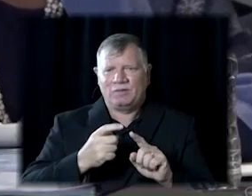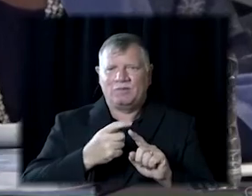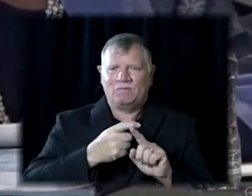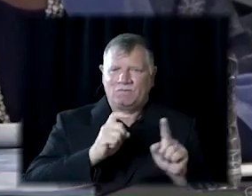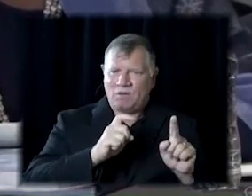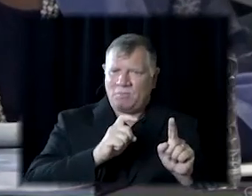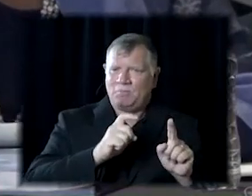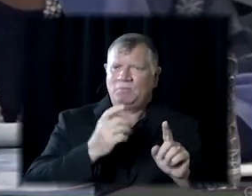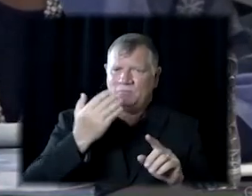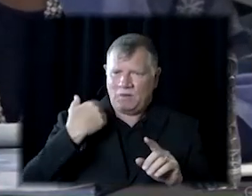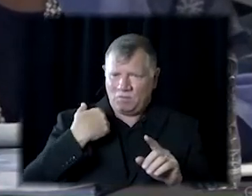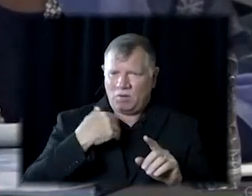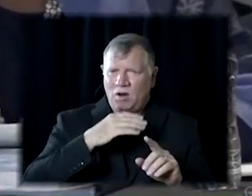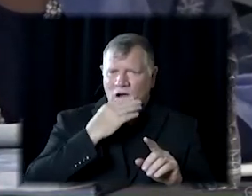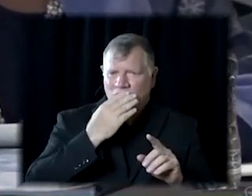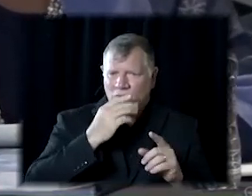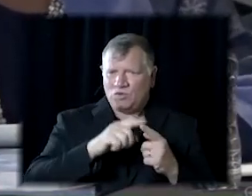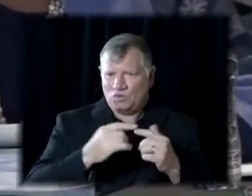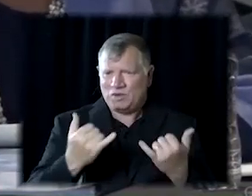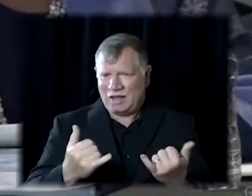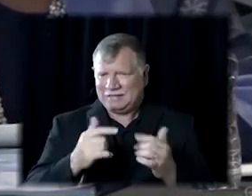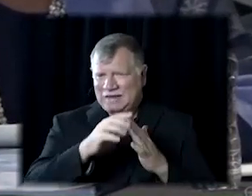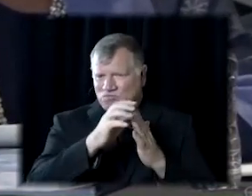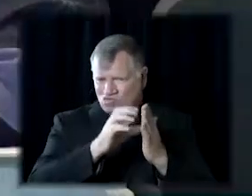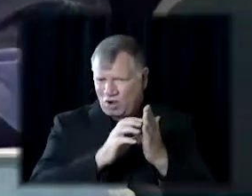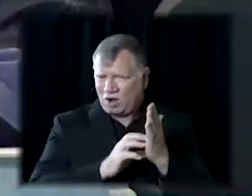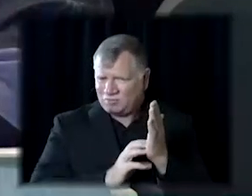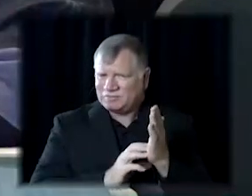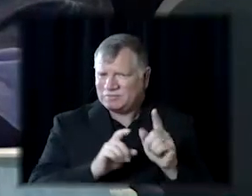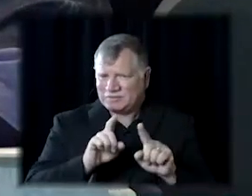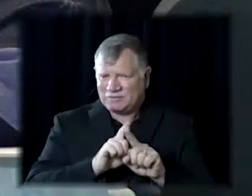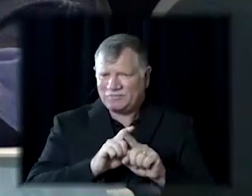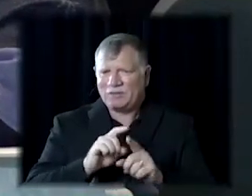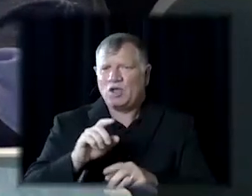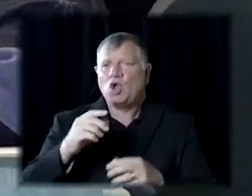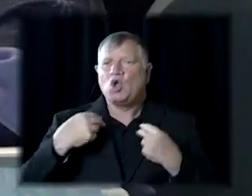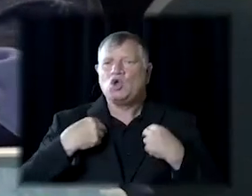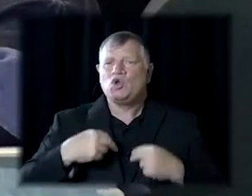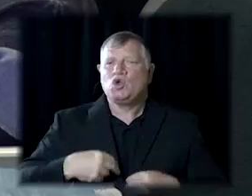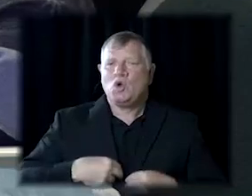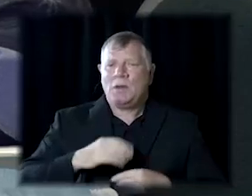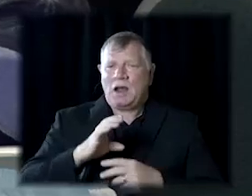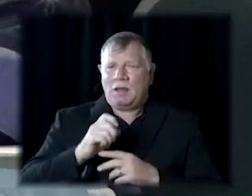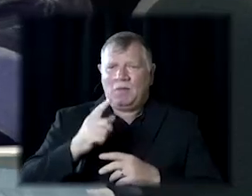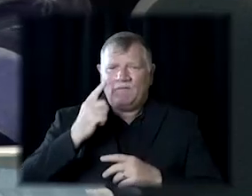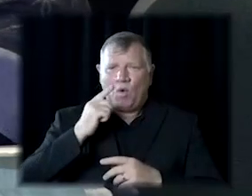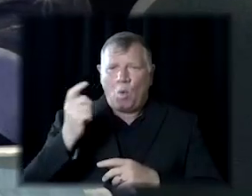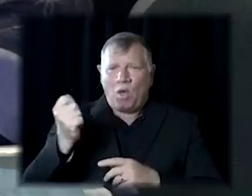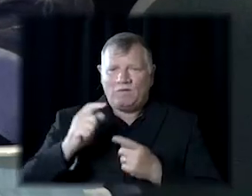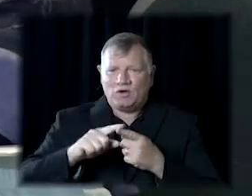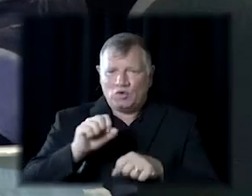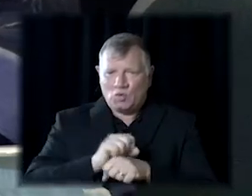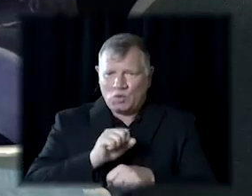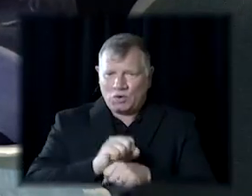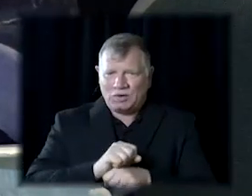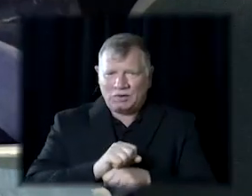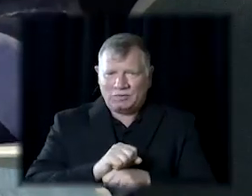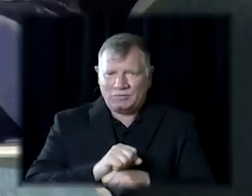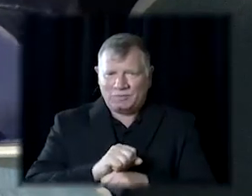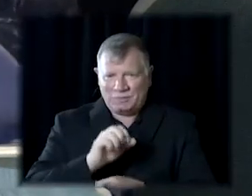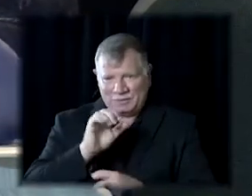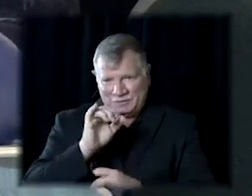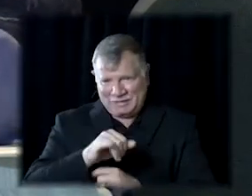fiscal plan to this one. And if we take them one at a time, the human capital and welfare to work reform set, in